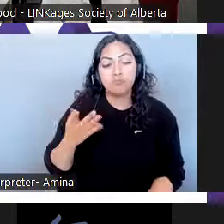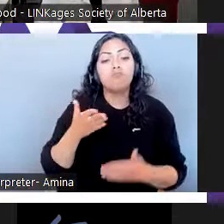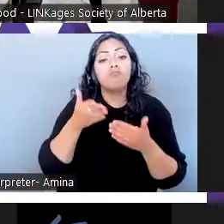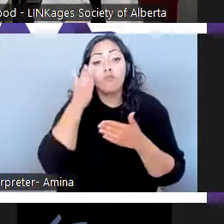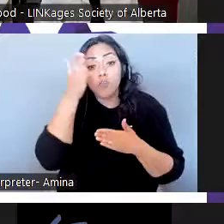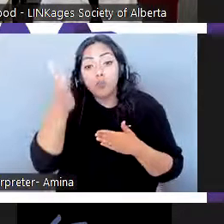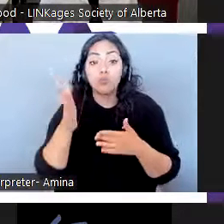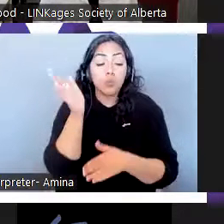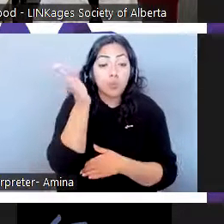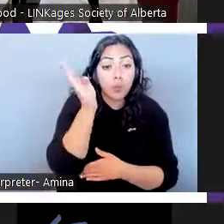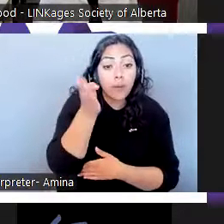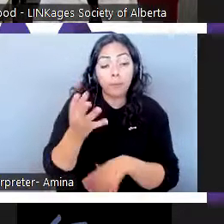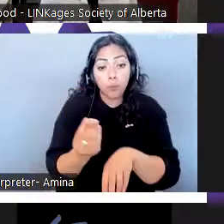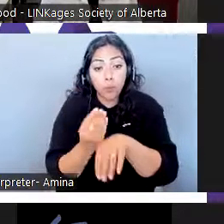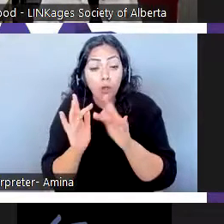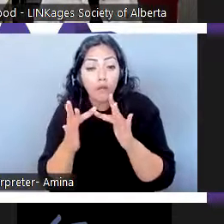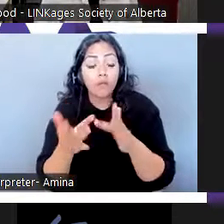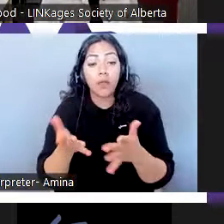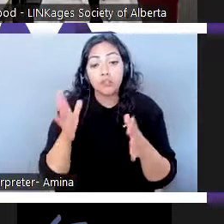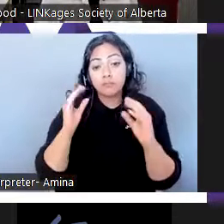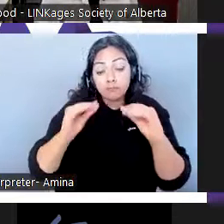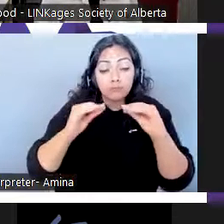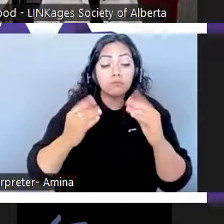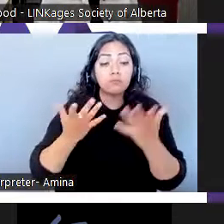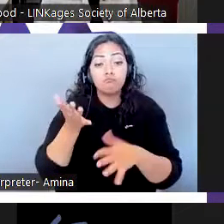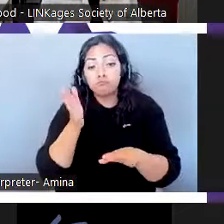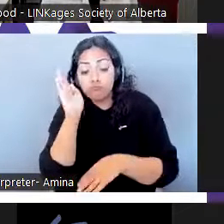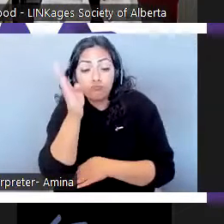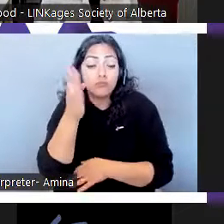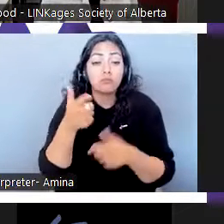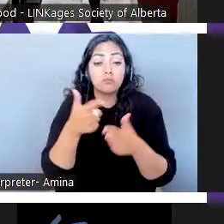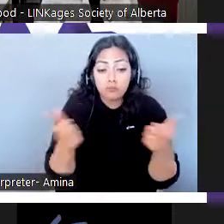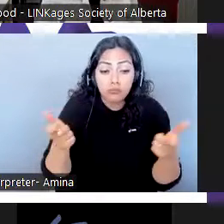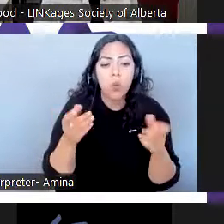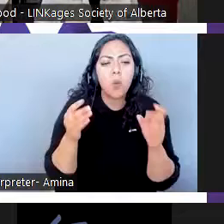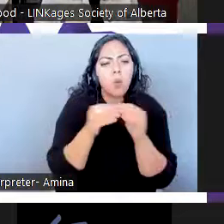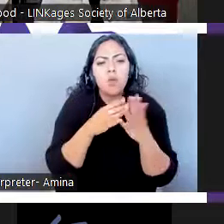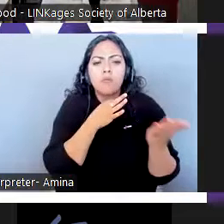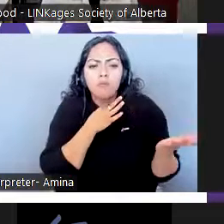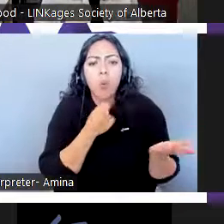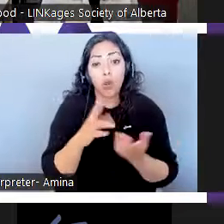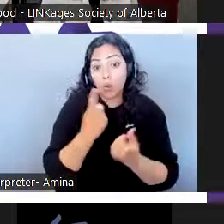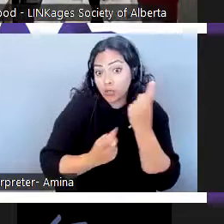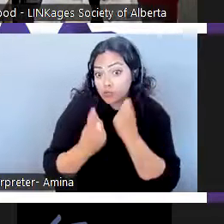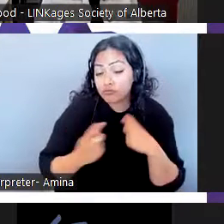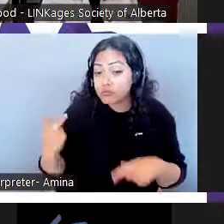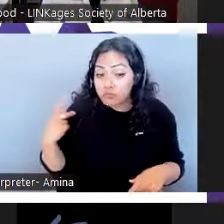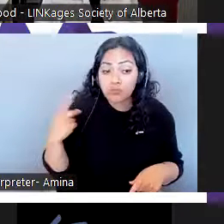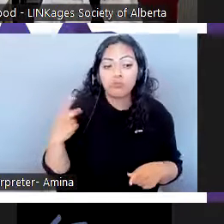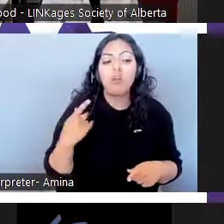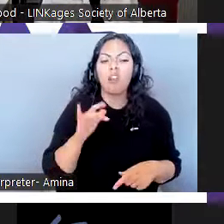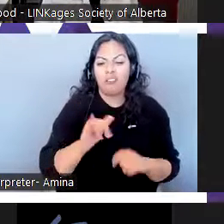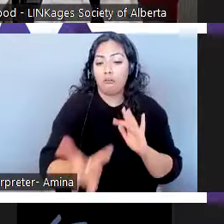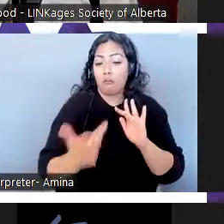questions, comments, please reach out to us on social media as well. We always, doing education and